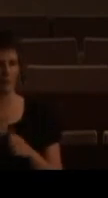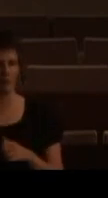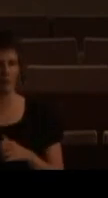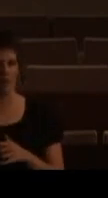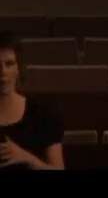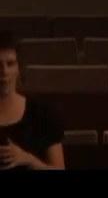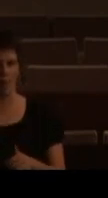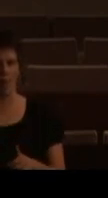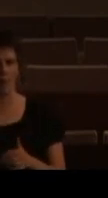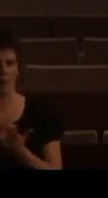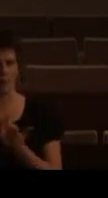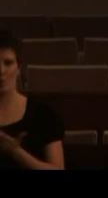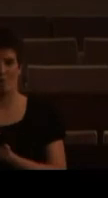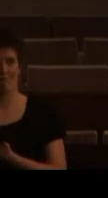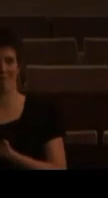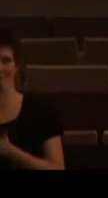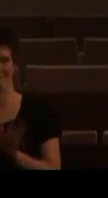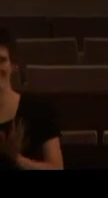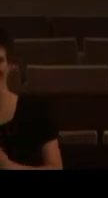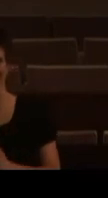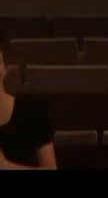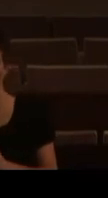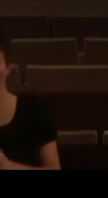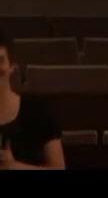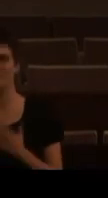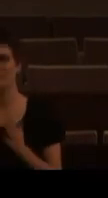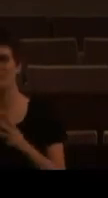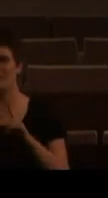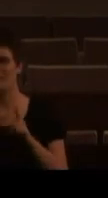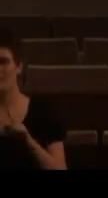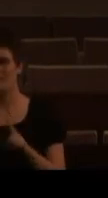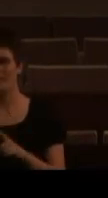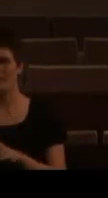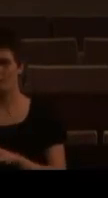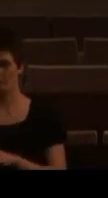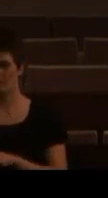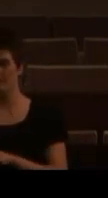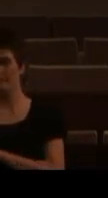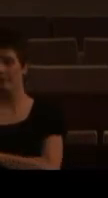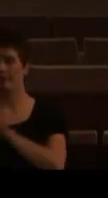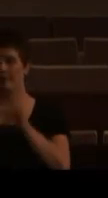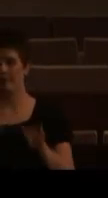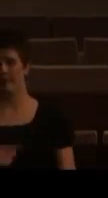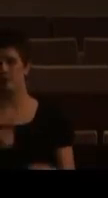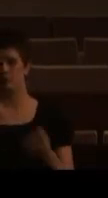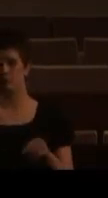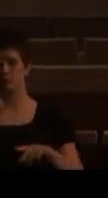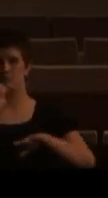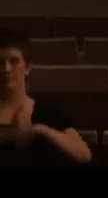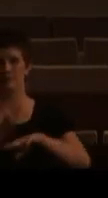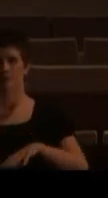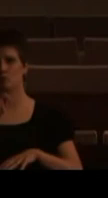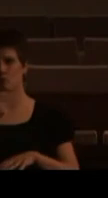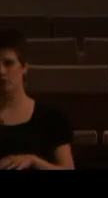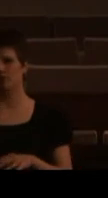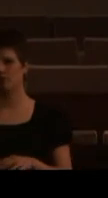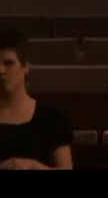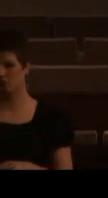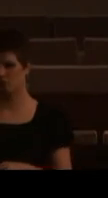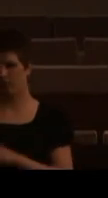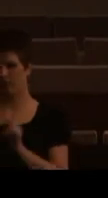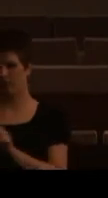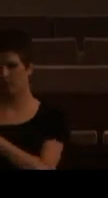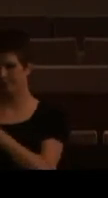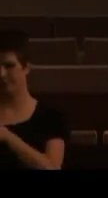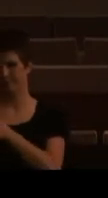person thought that Brigham Young came from Arkansas. At that time to colonize Utah, and the companies traveled together for several days. When